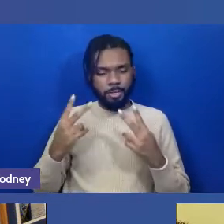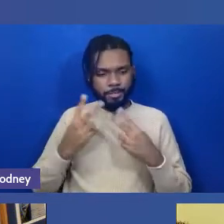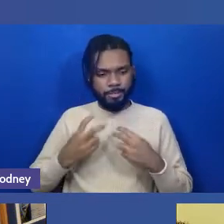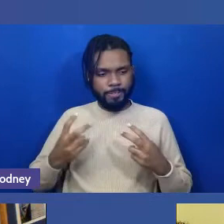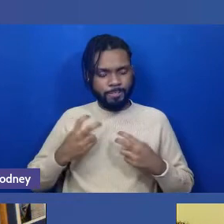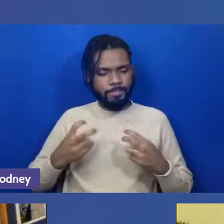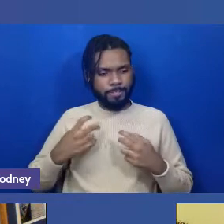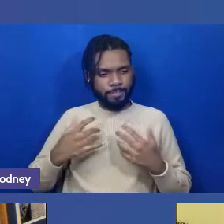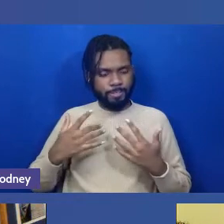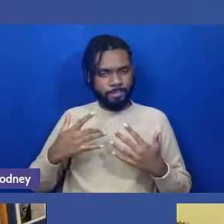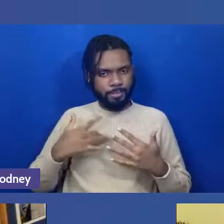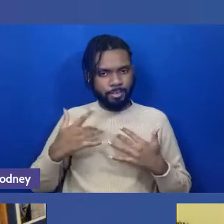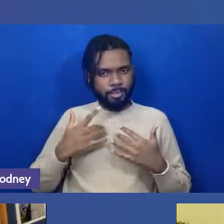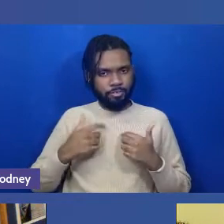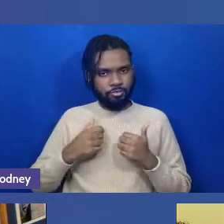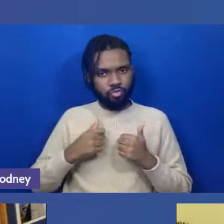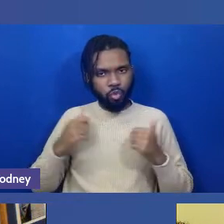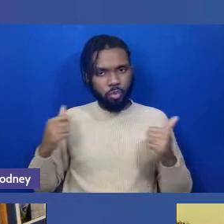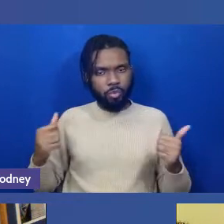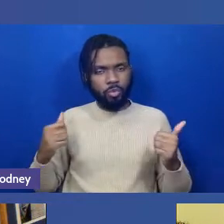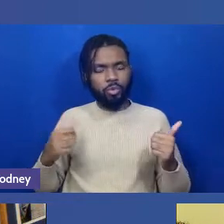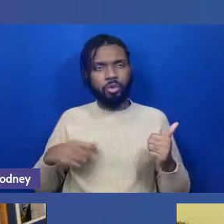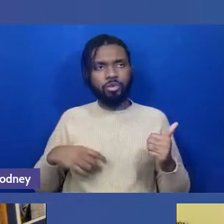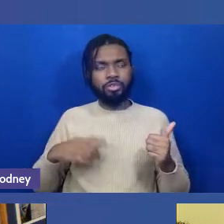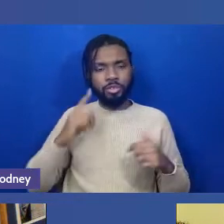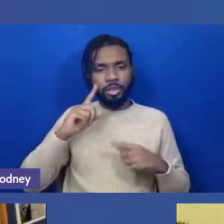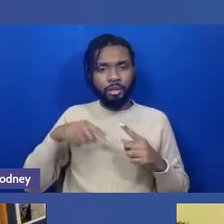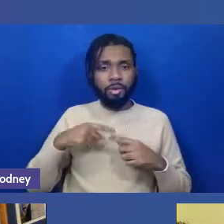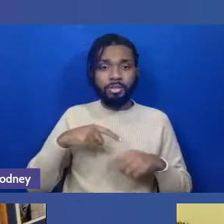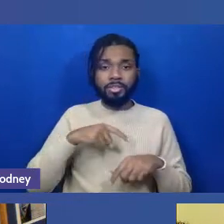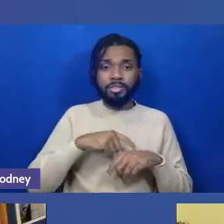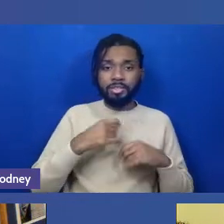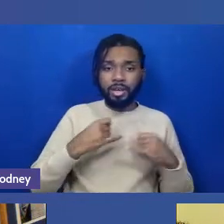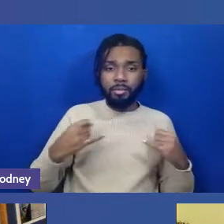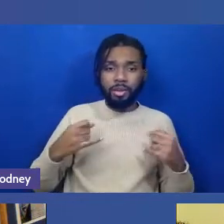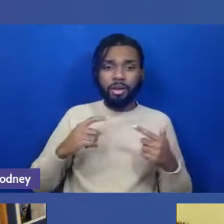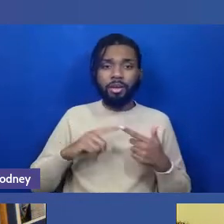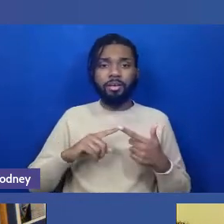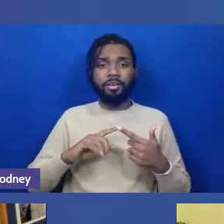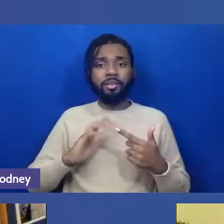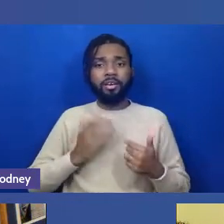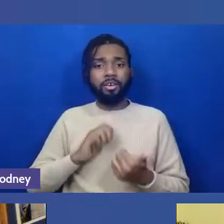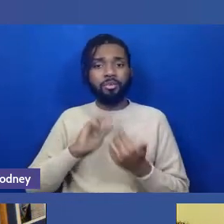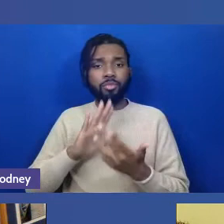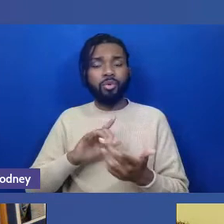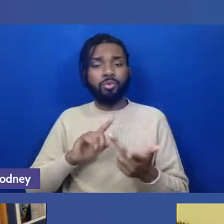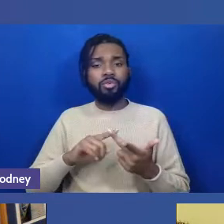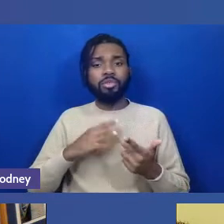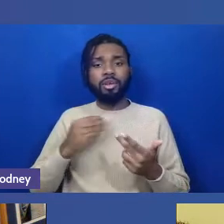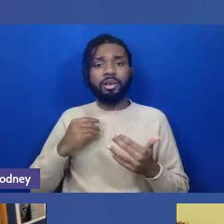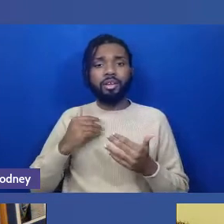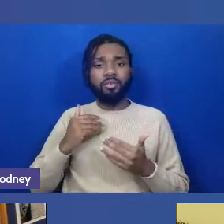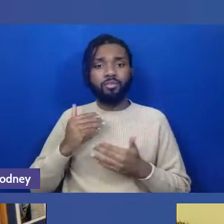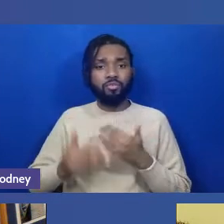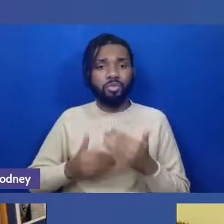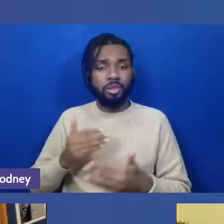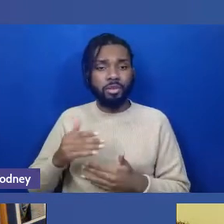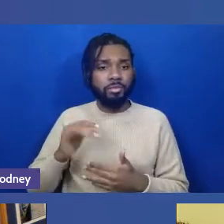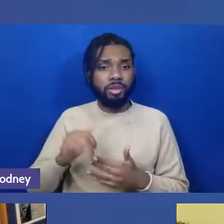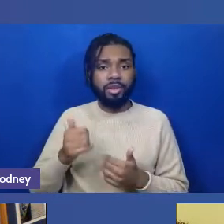that the timeline, the approach, the kind of rhythm that anyone in the